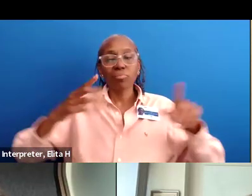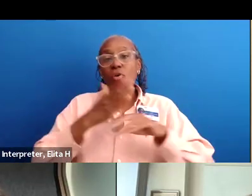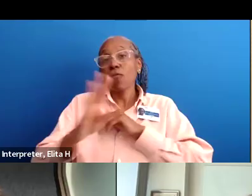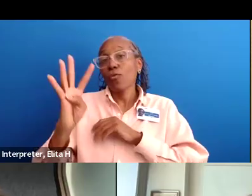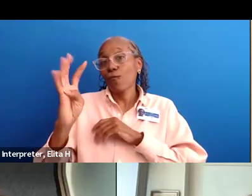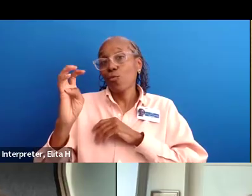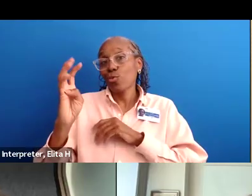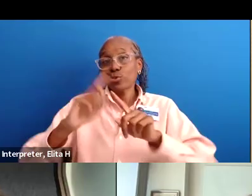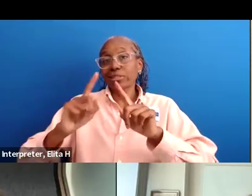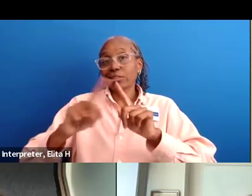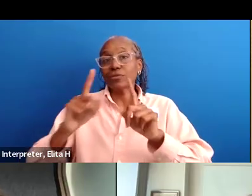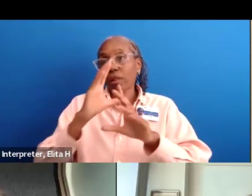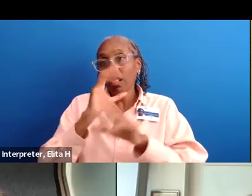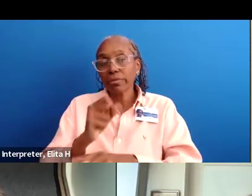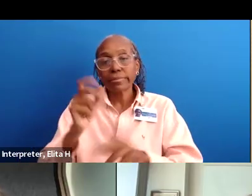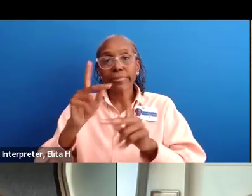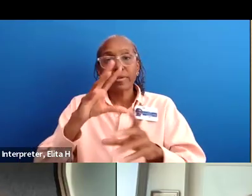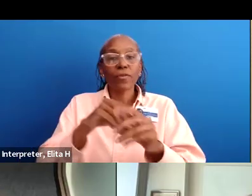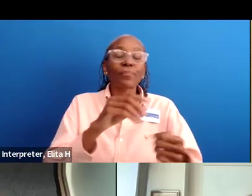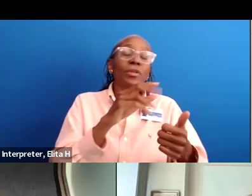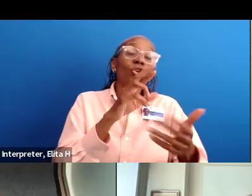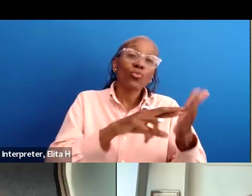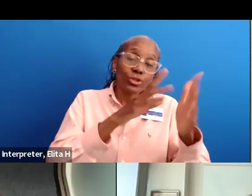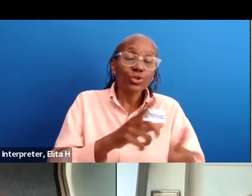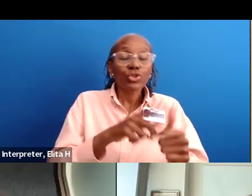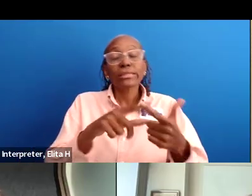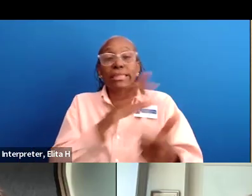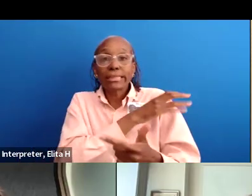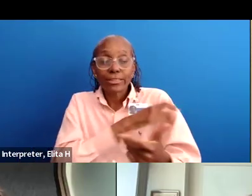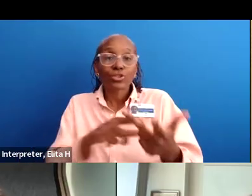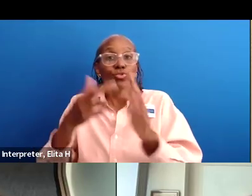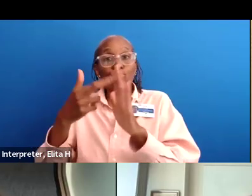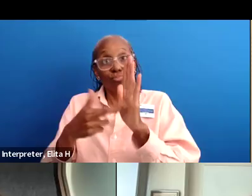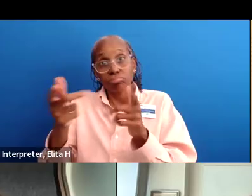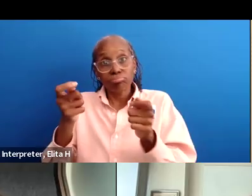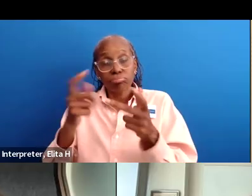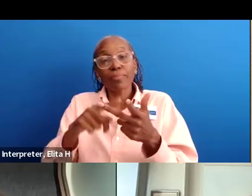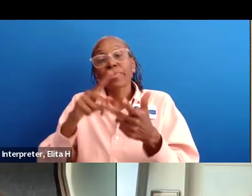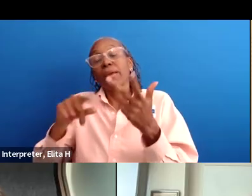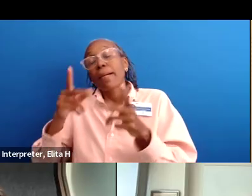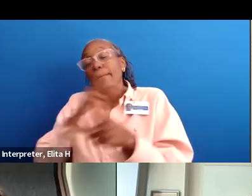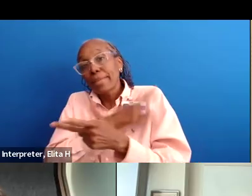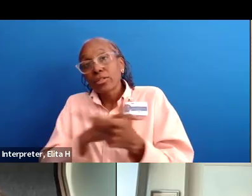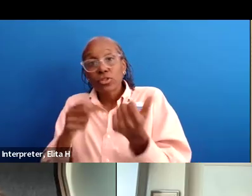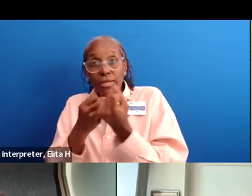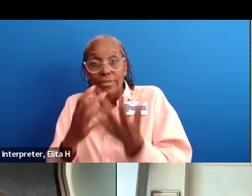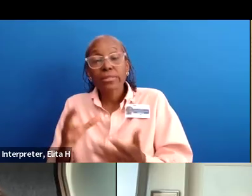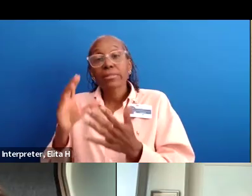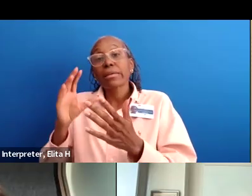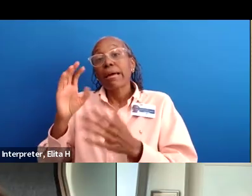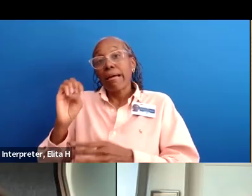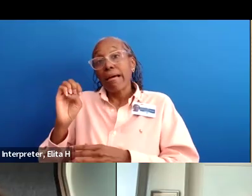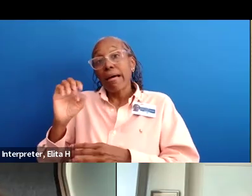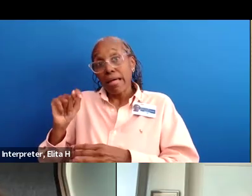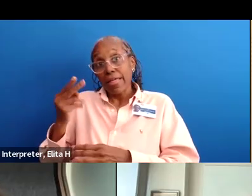400 stakeholders, including researchers, clinicians, regulatory experts, industry leaders, patient advocates, ethicists,